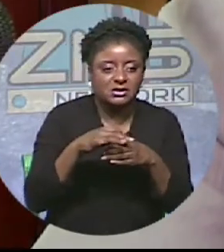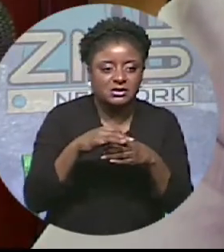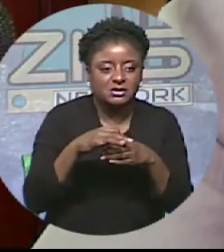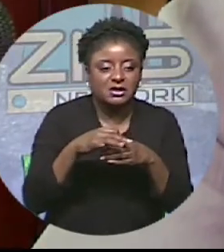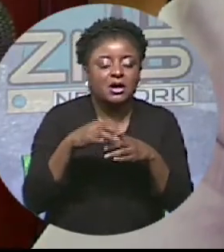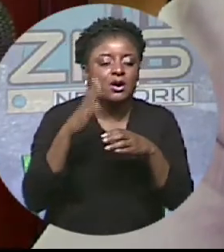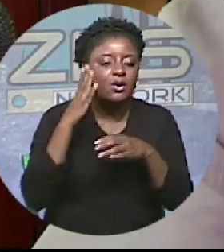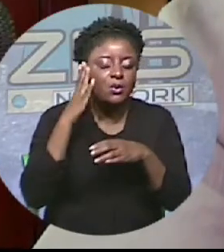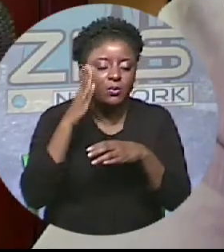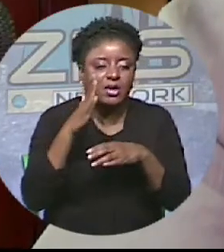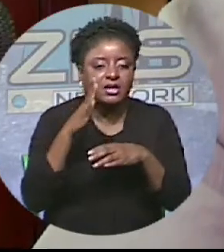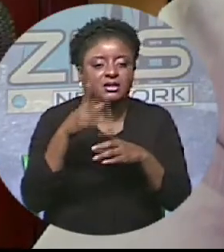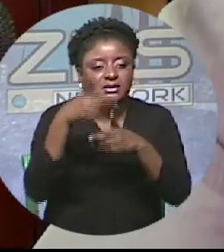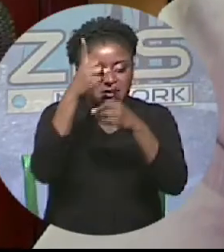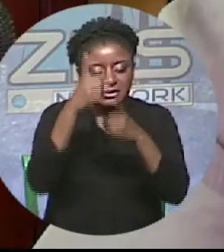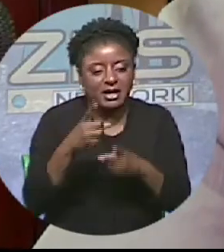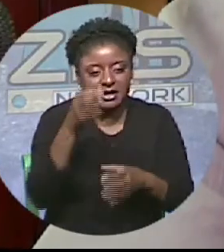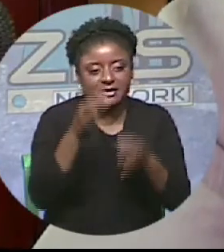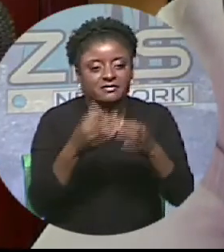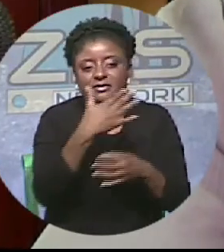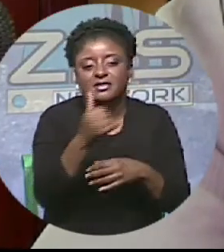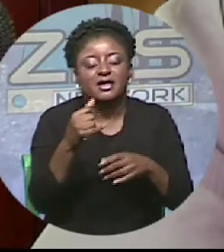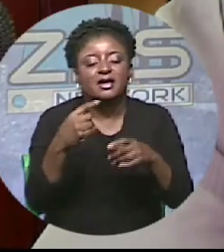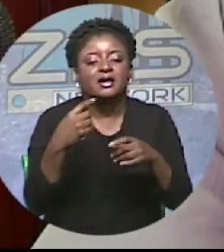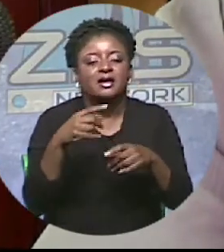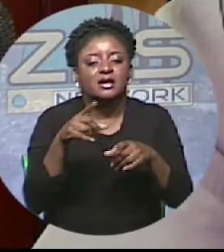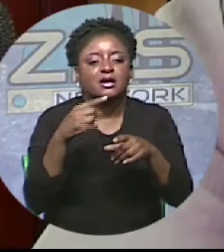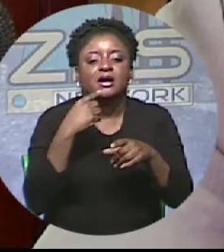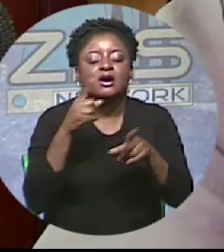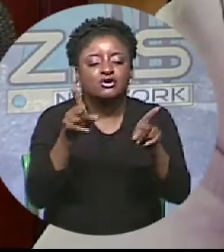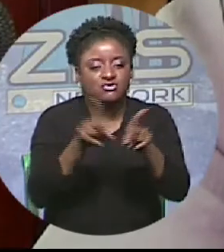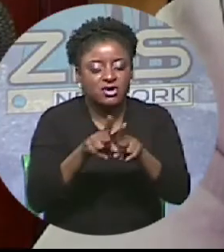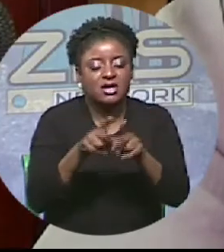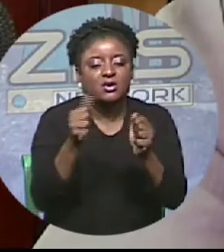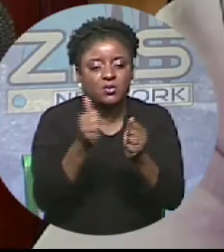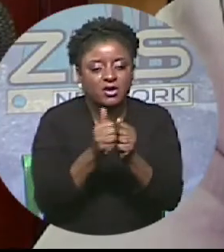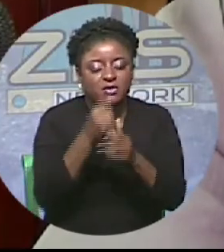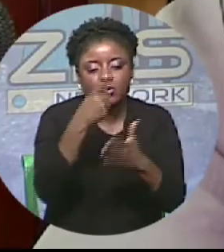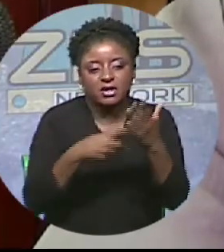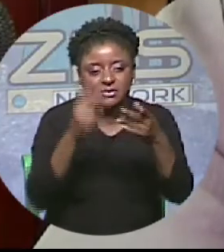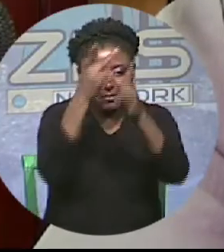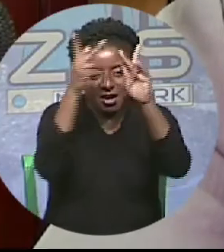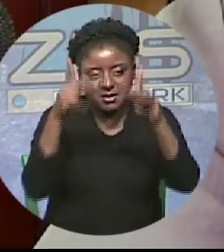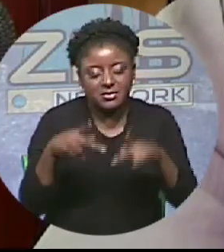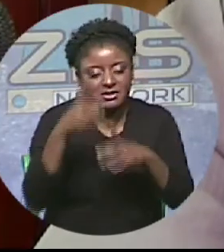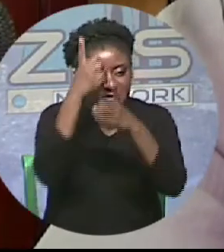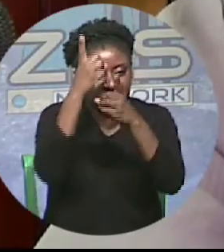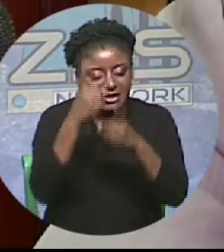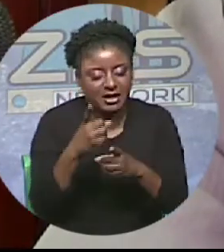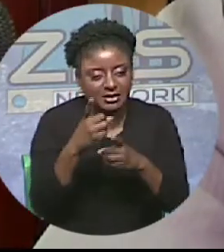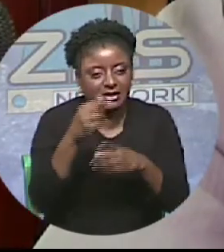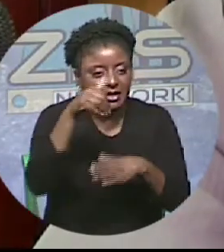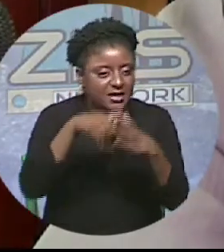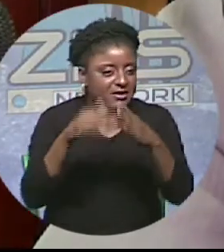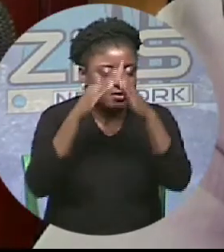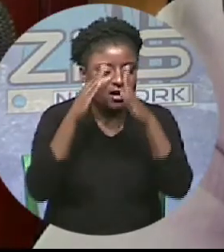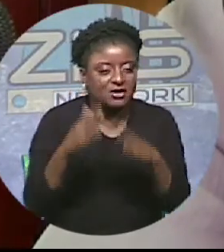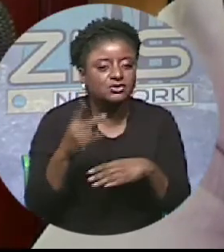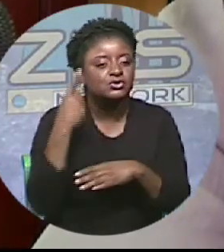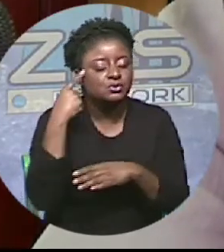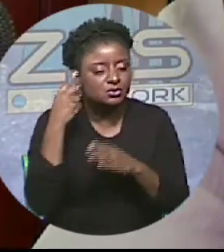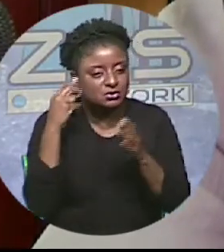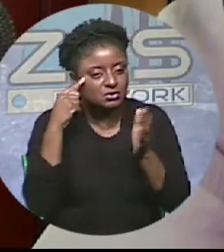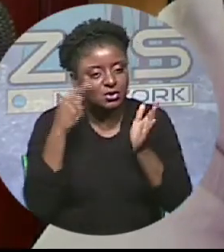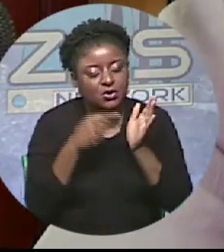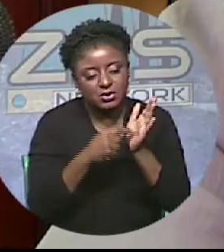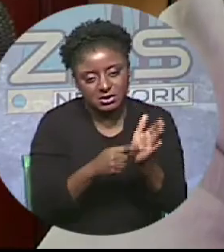decide whether they agree with what the Parliament has decided. But in the House, before you even get to that, what you will notice that will be different